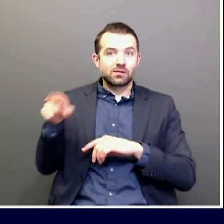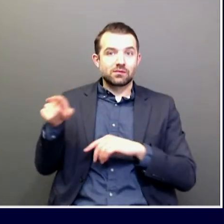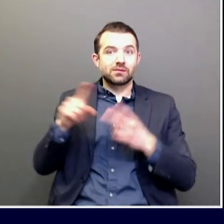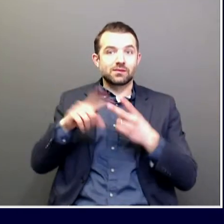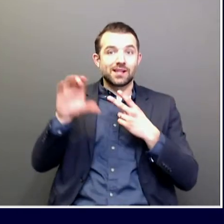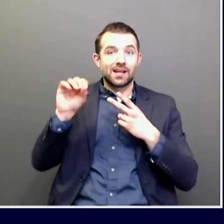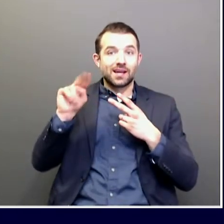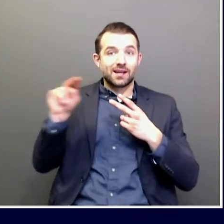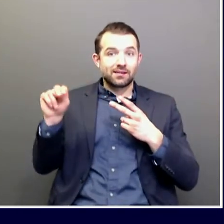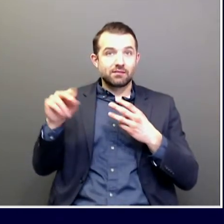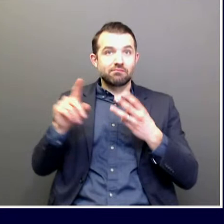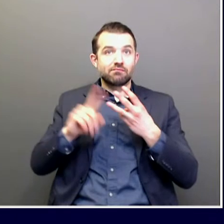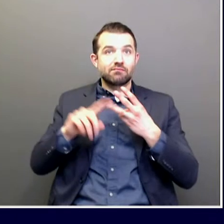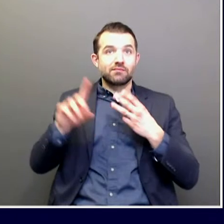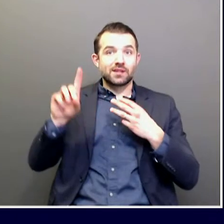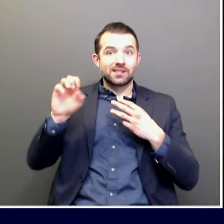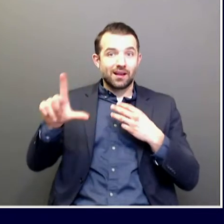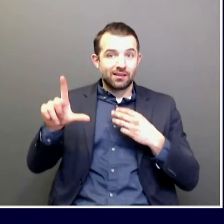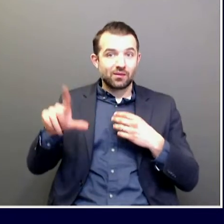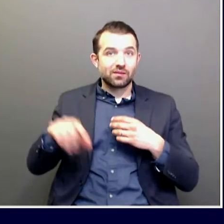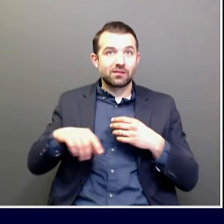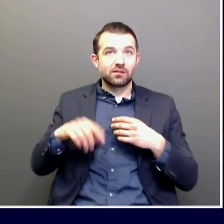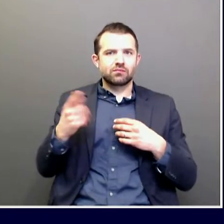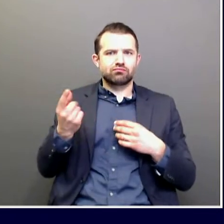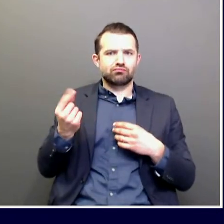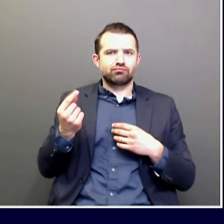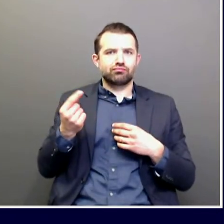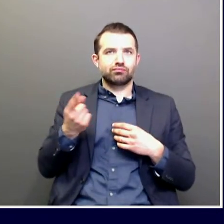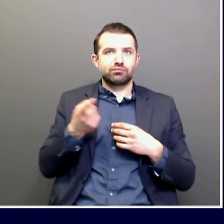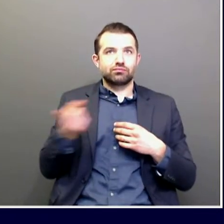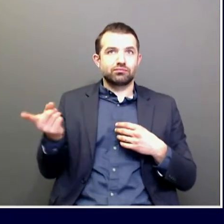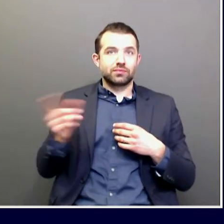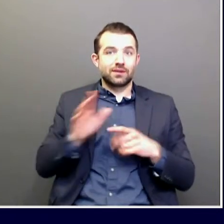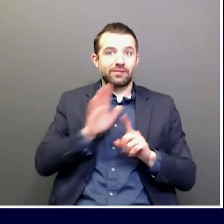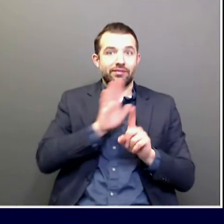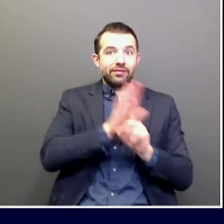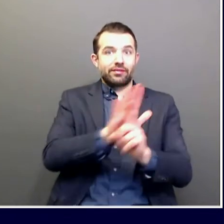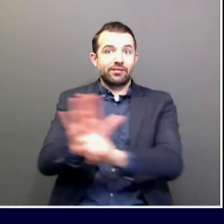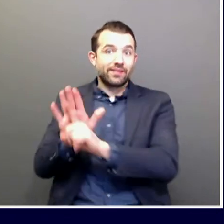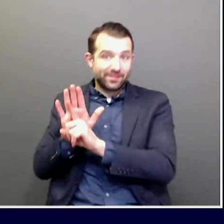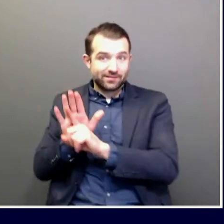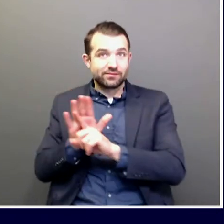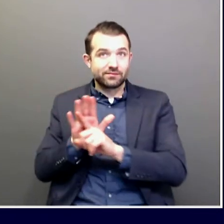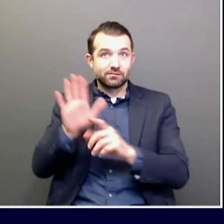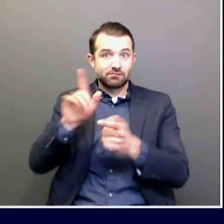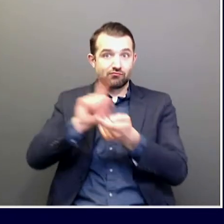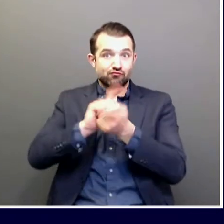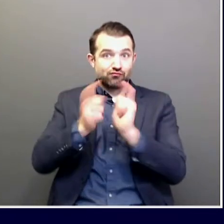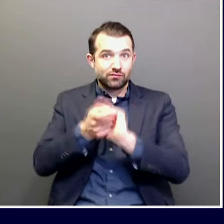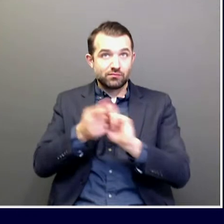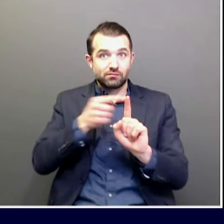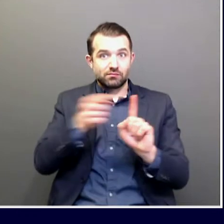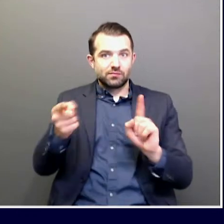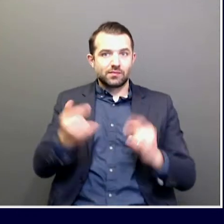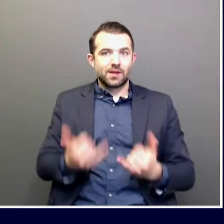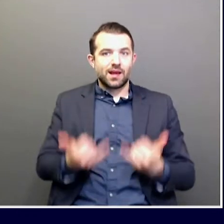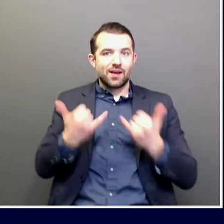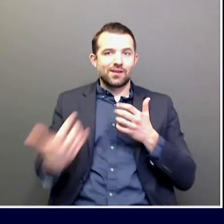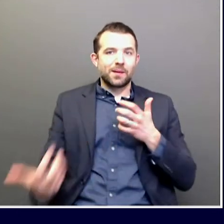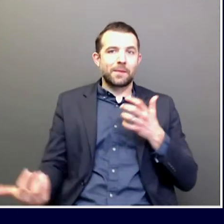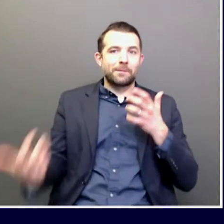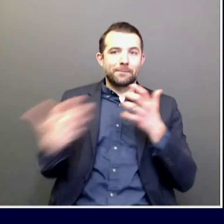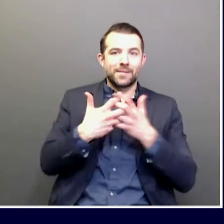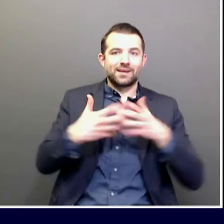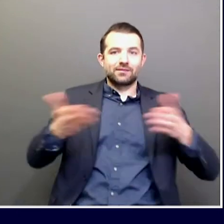of mitigation analysis and where we go with that, certainly metrics are a part of that, but there are also